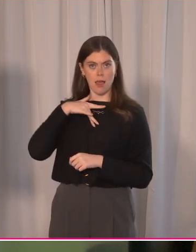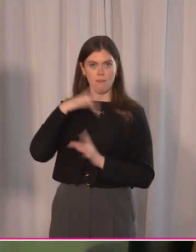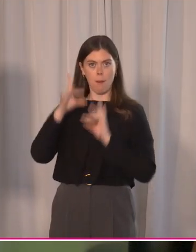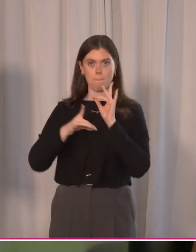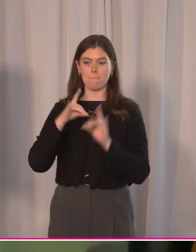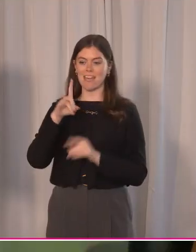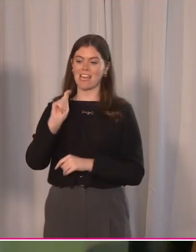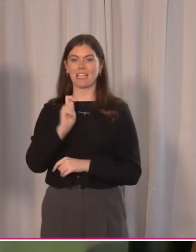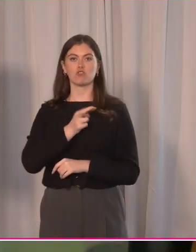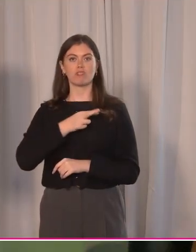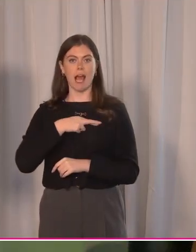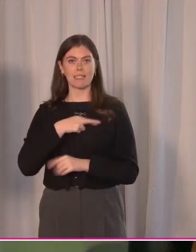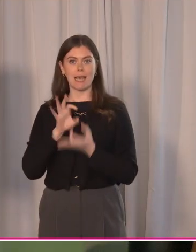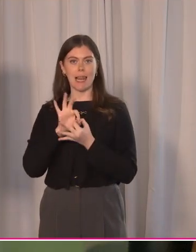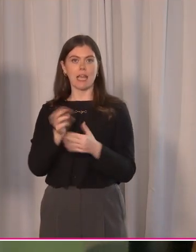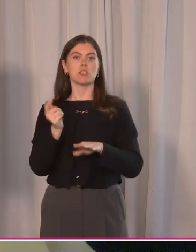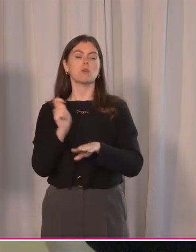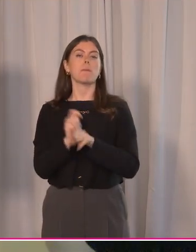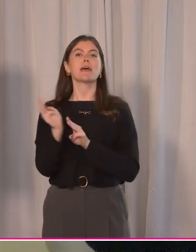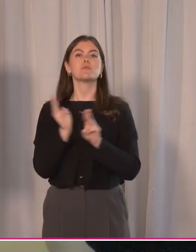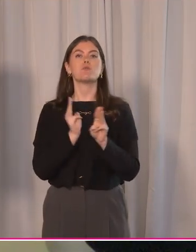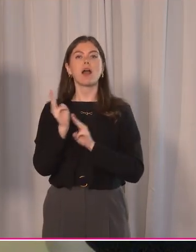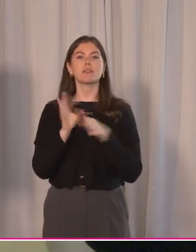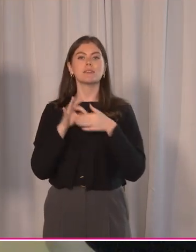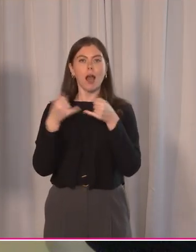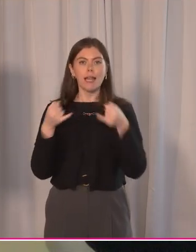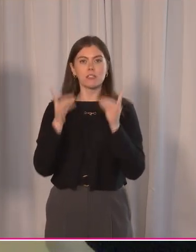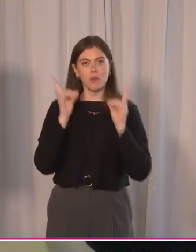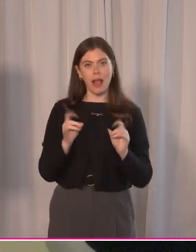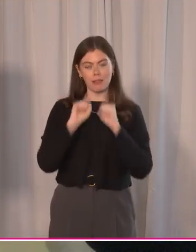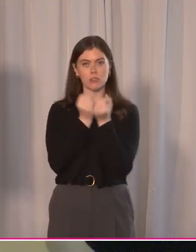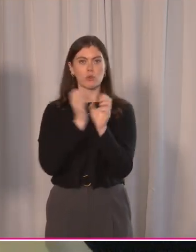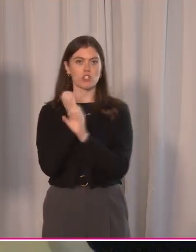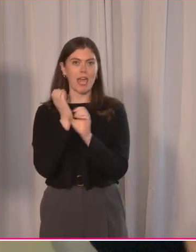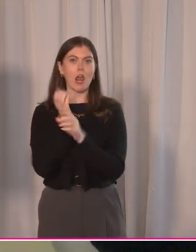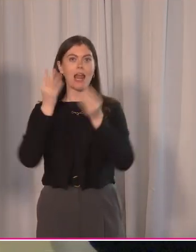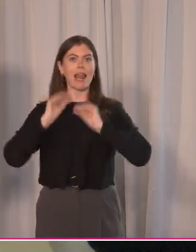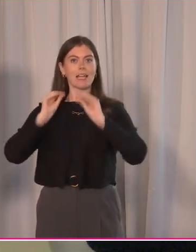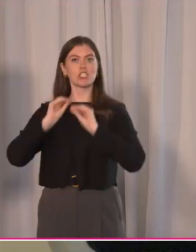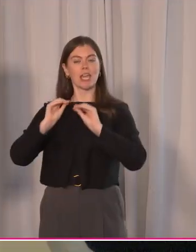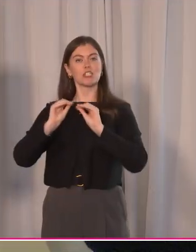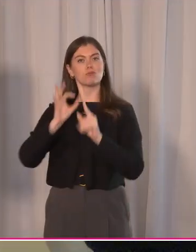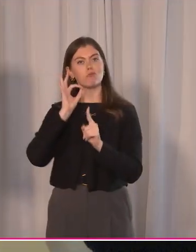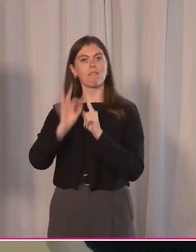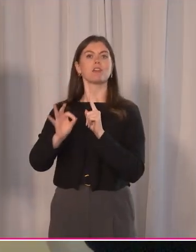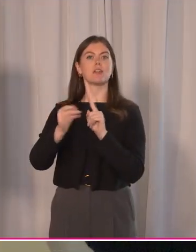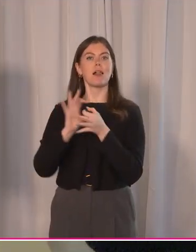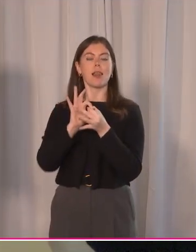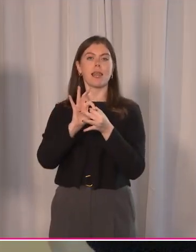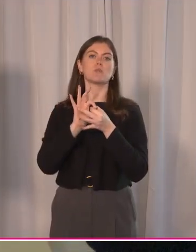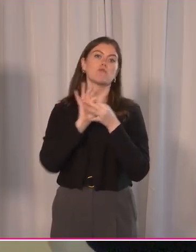Reality in relation to best practice guidelines for health, social care and education practitioners regarding relationships